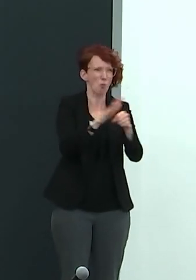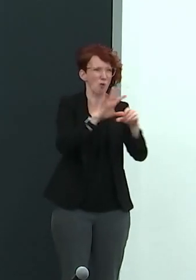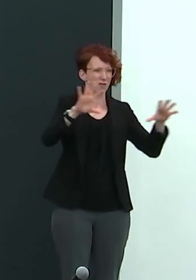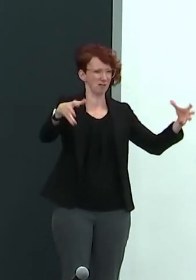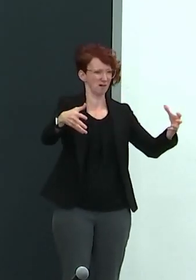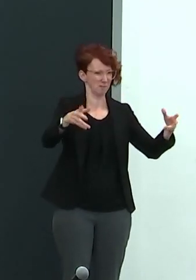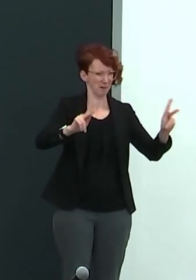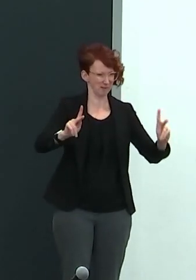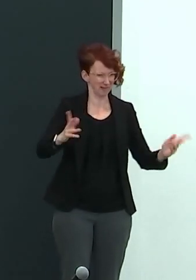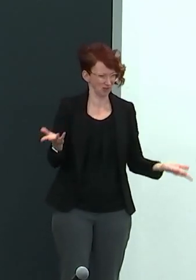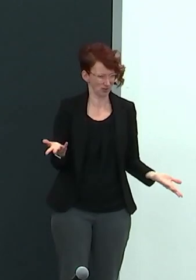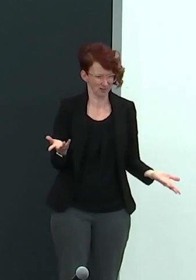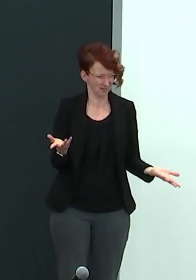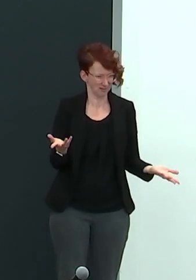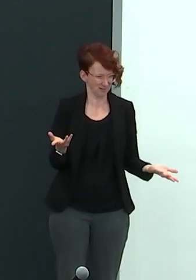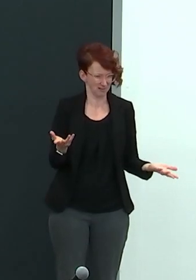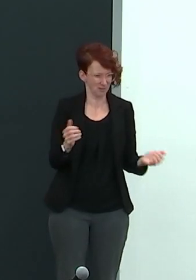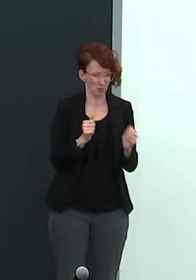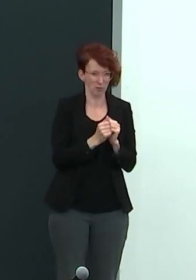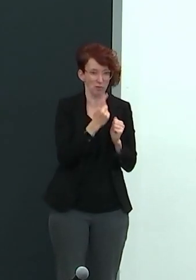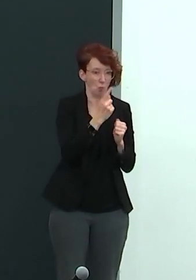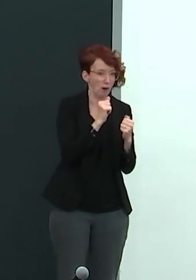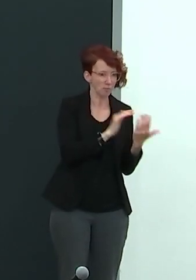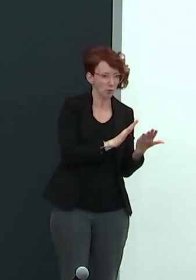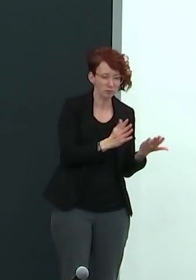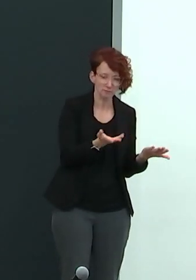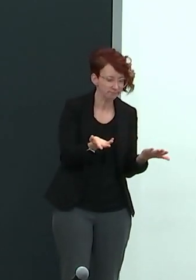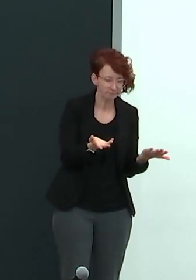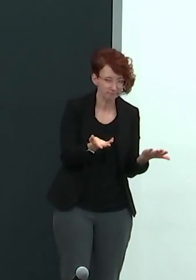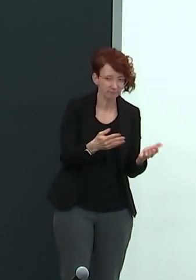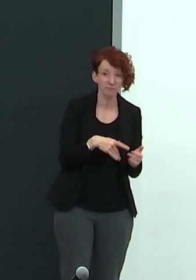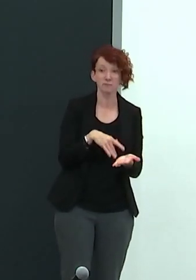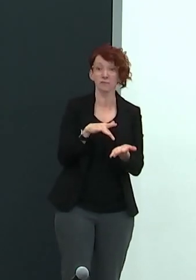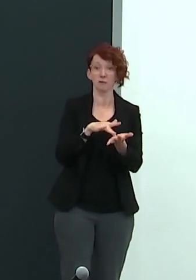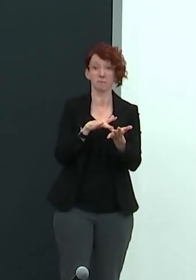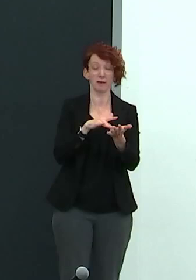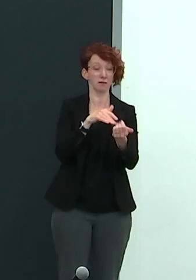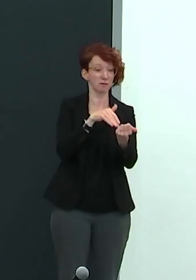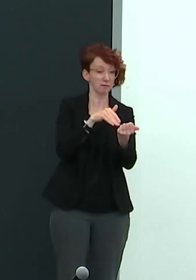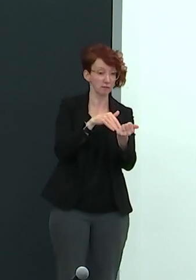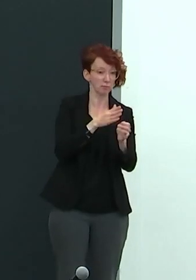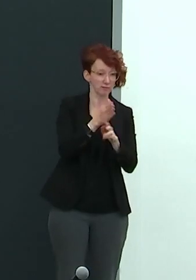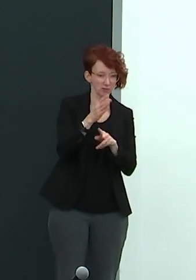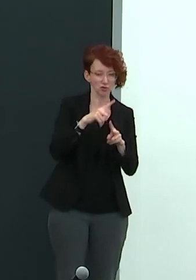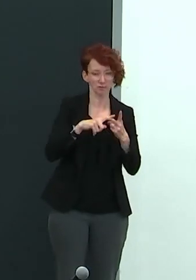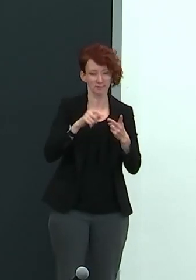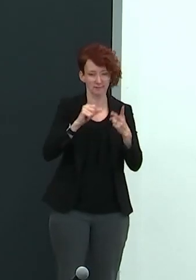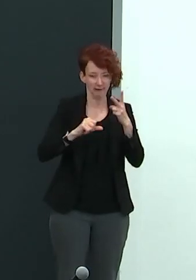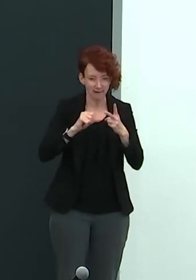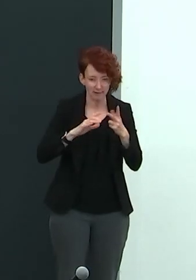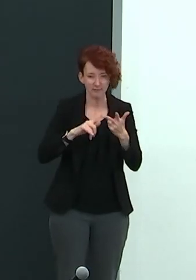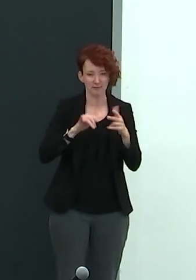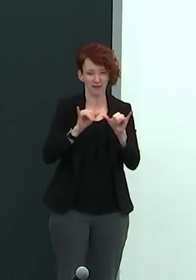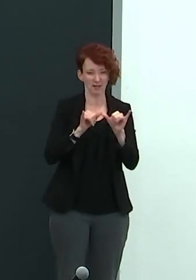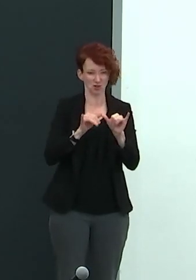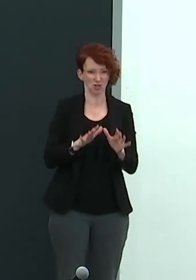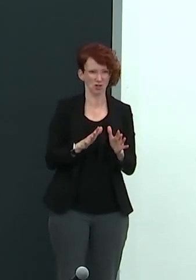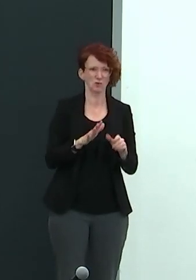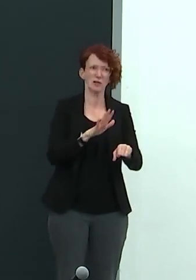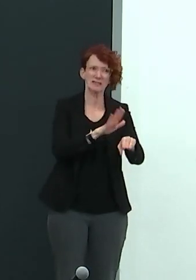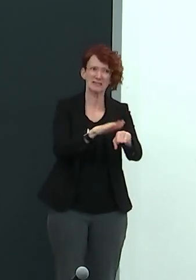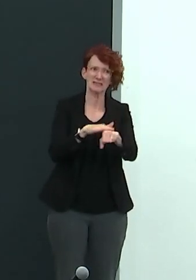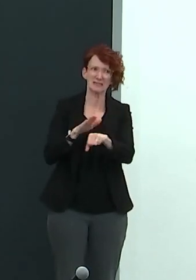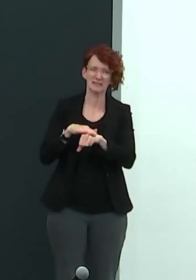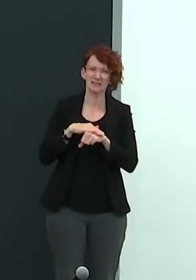same way or in the same breath. Medical professionals, scientists, and engineers are cautioned not to make